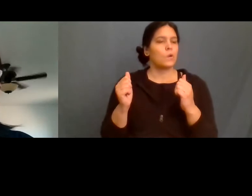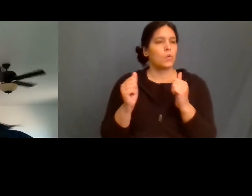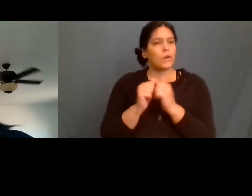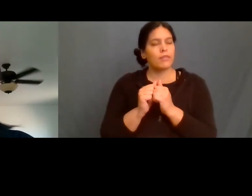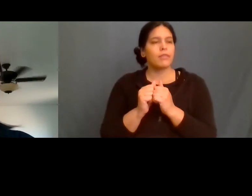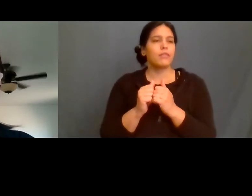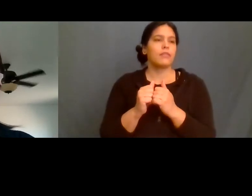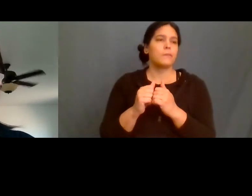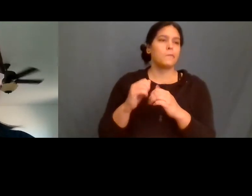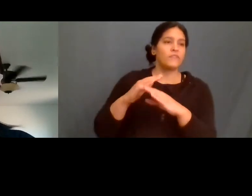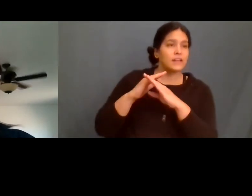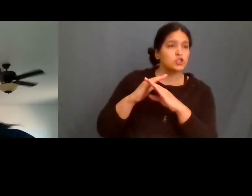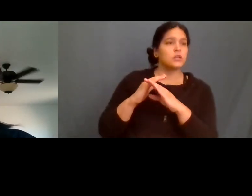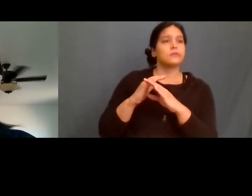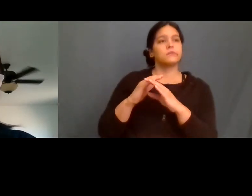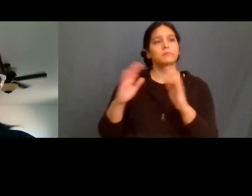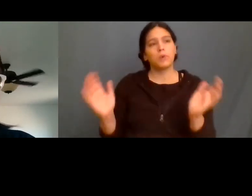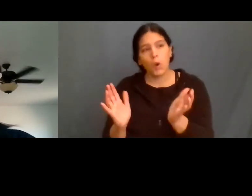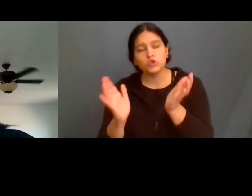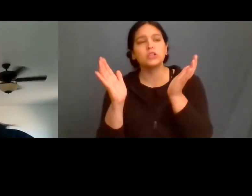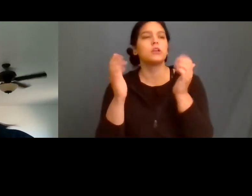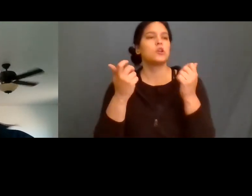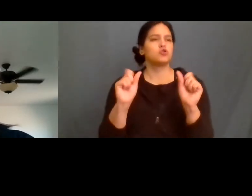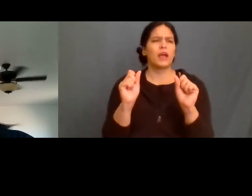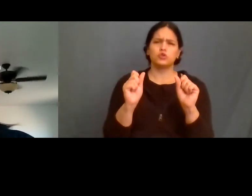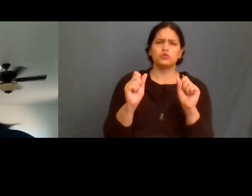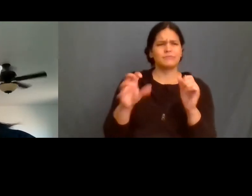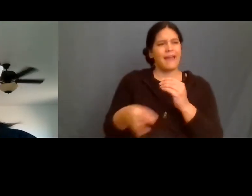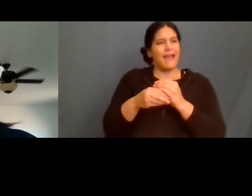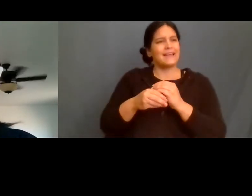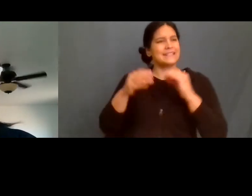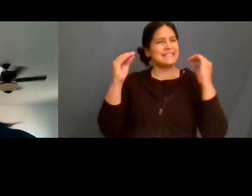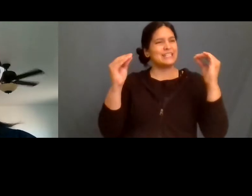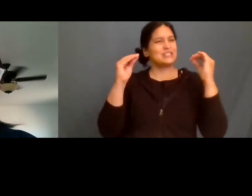health promotion, you know, I try to put the teachings back in.